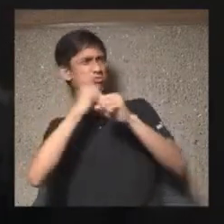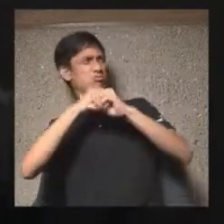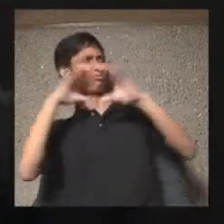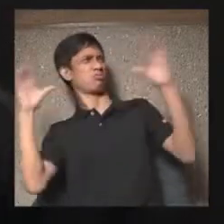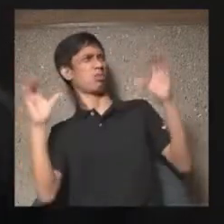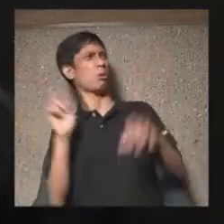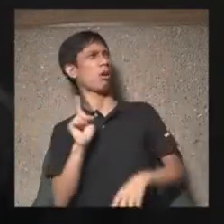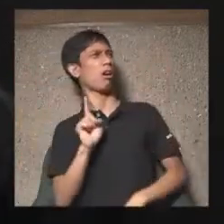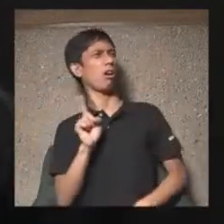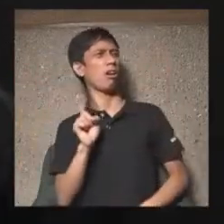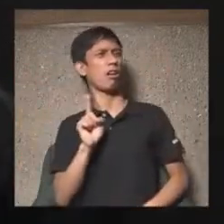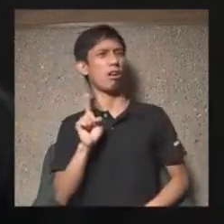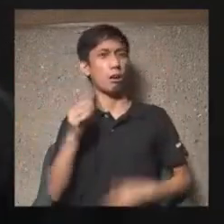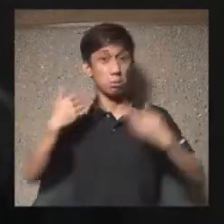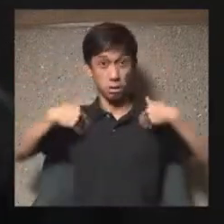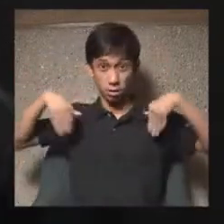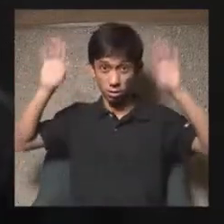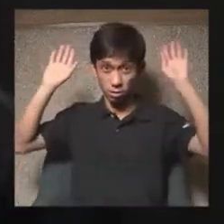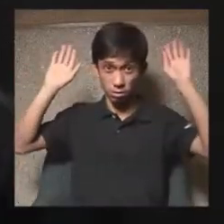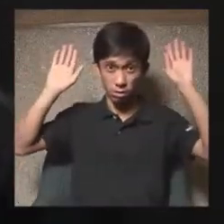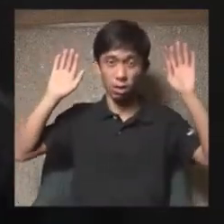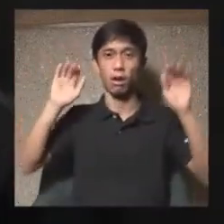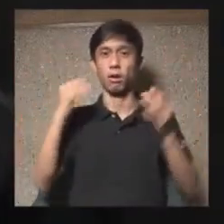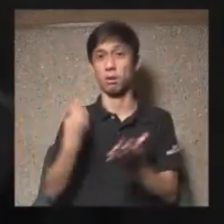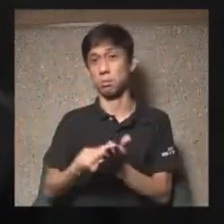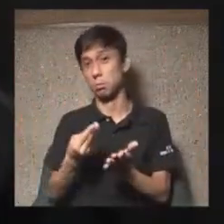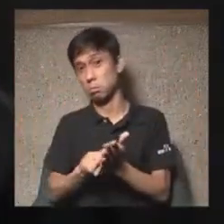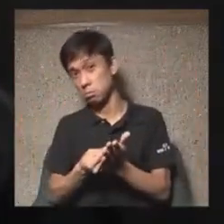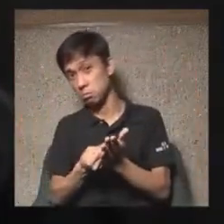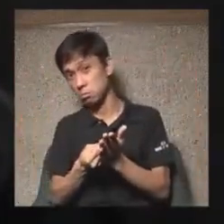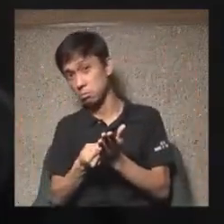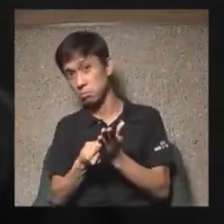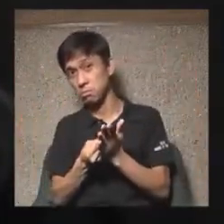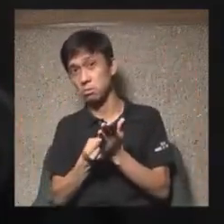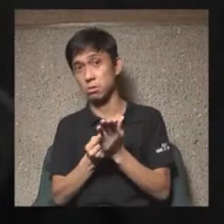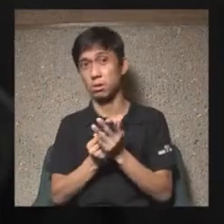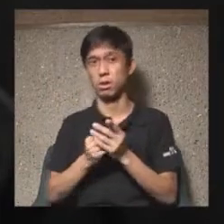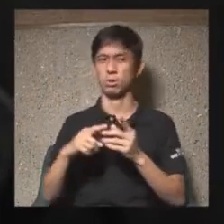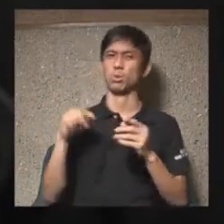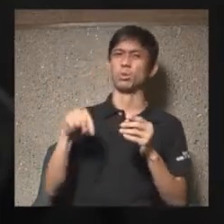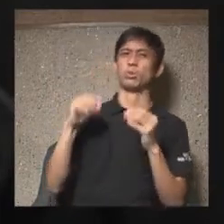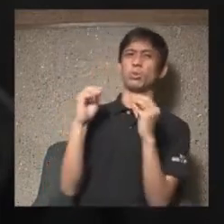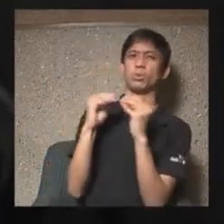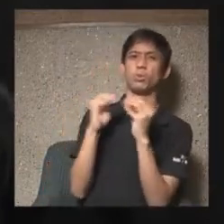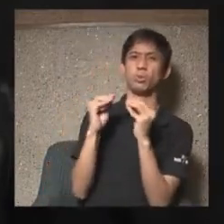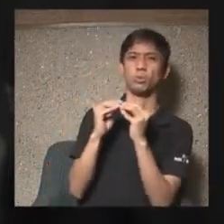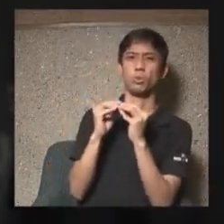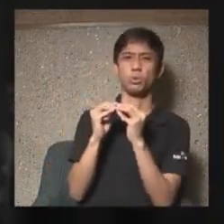More and more I've come to say, okay, Lord, I'm going to trust you.